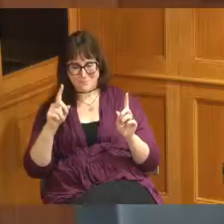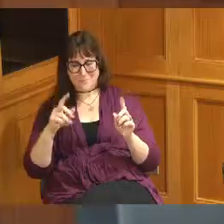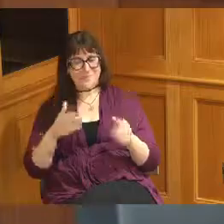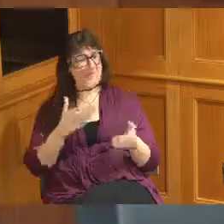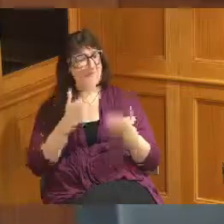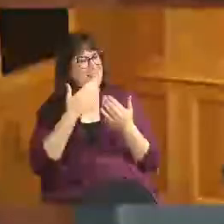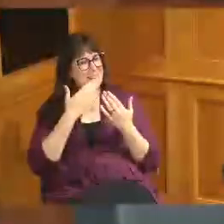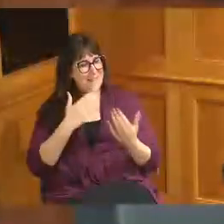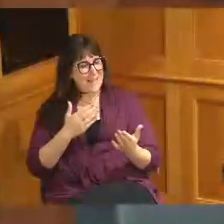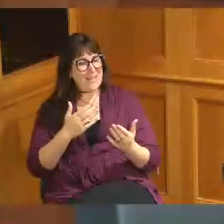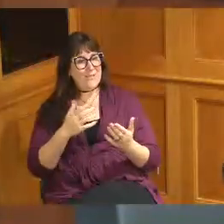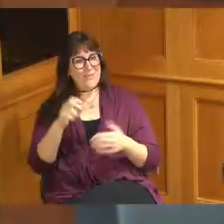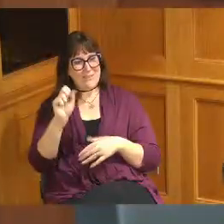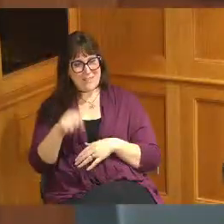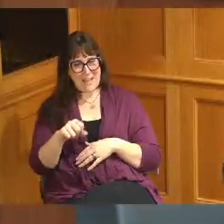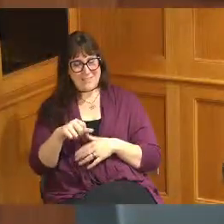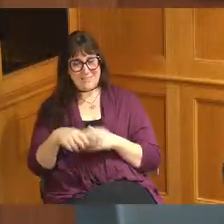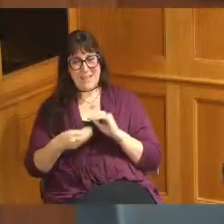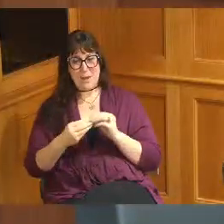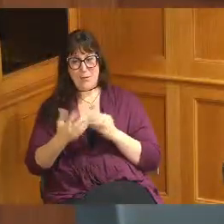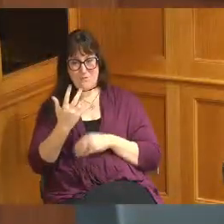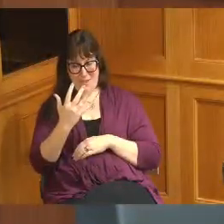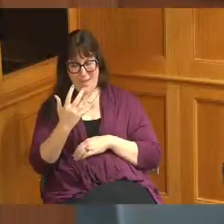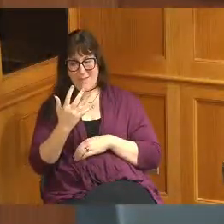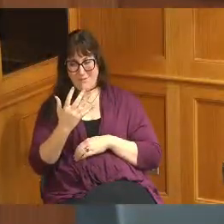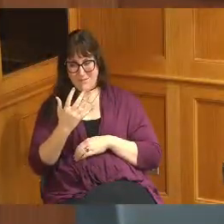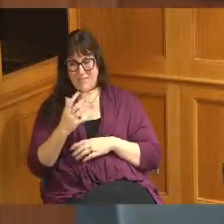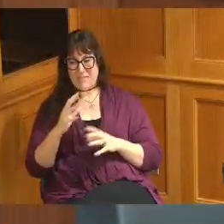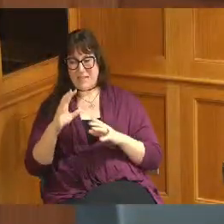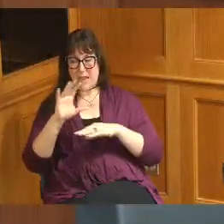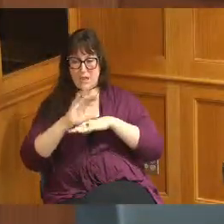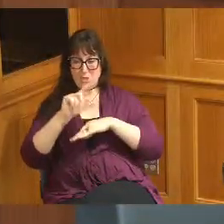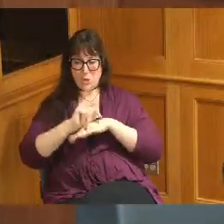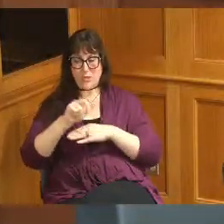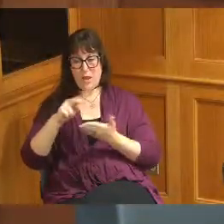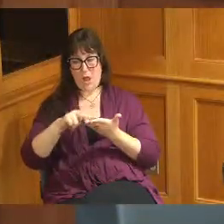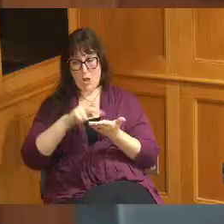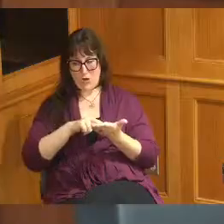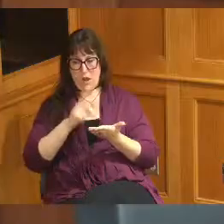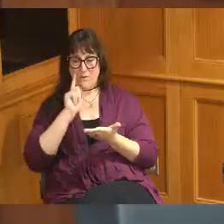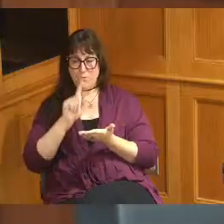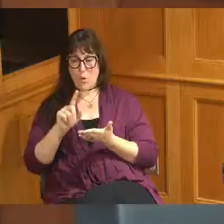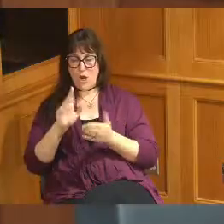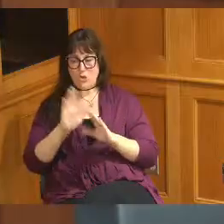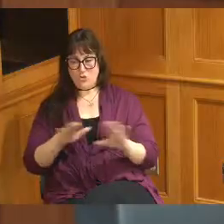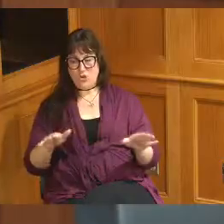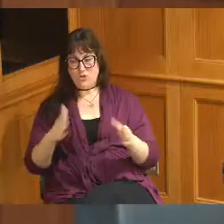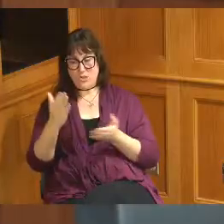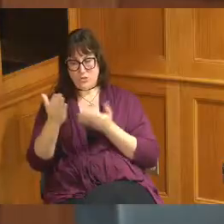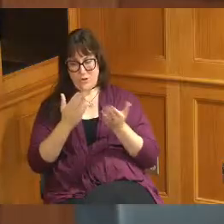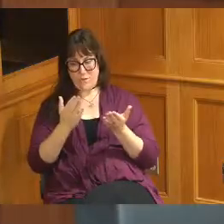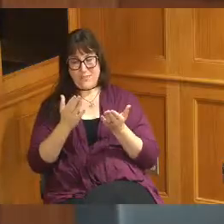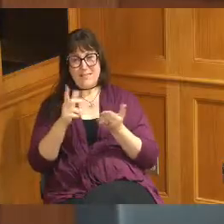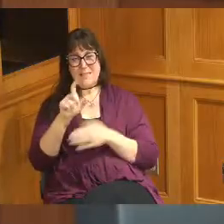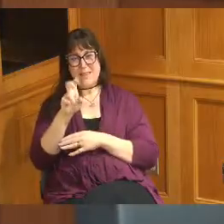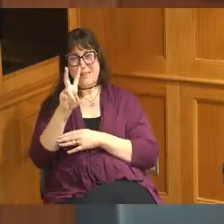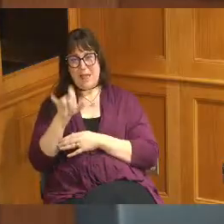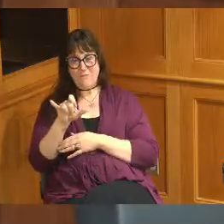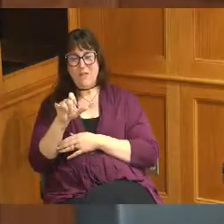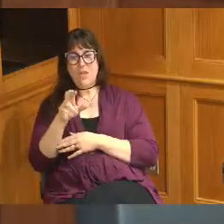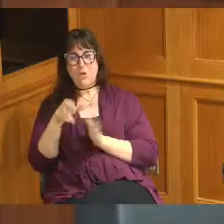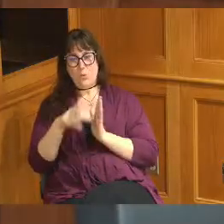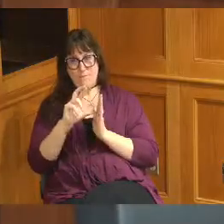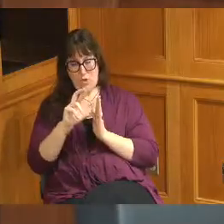you, Commissioners. Yes, item number 5 is a consultant contract for the Children's Services Levy Review by the Tax Levy